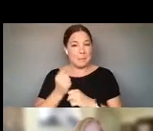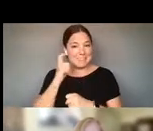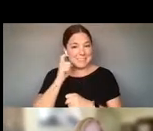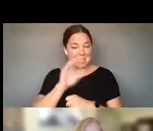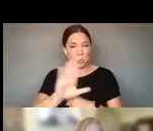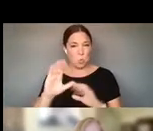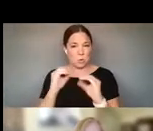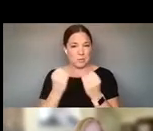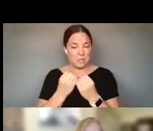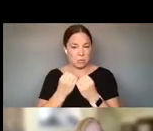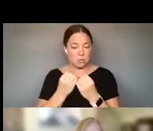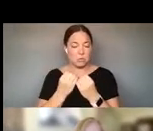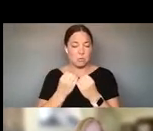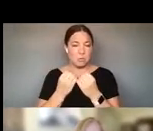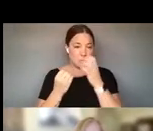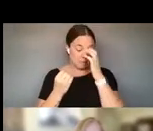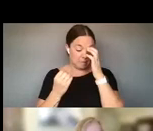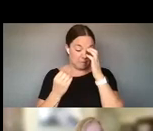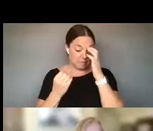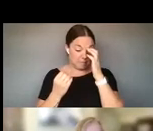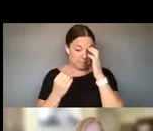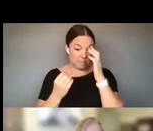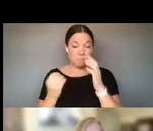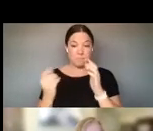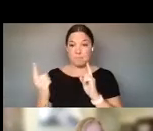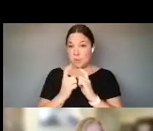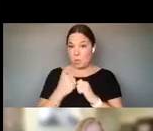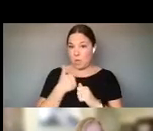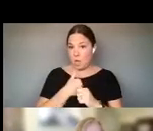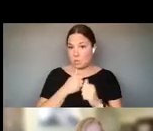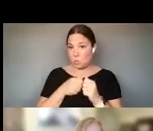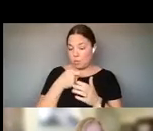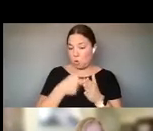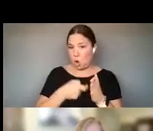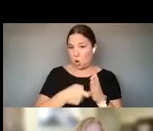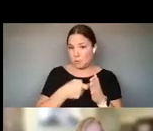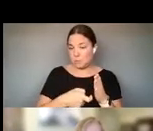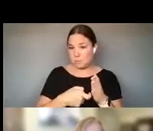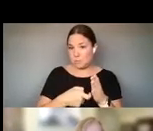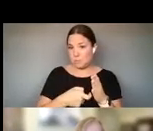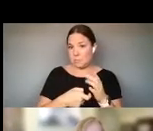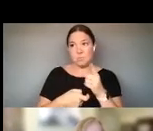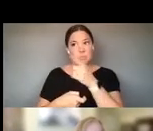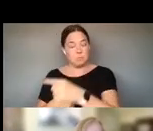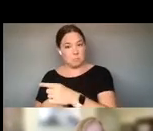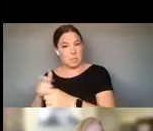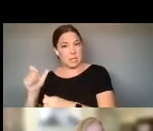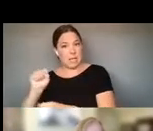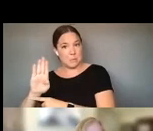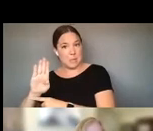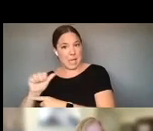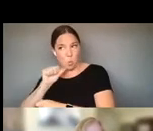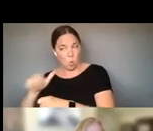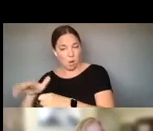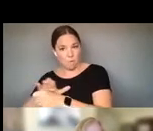to, um, you know, come to us with costs that wouldn't be covered by the small business administration.